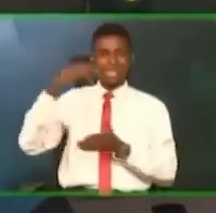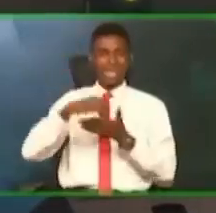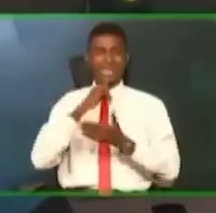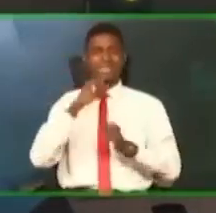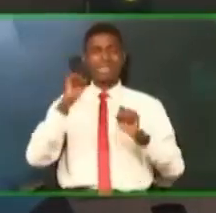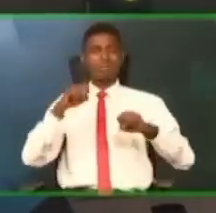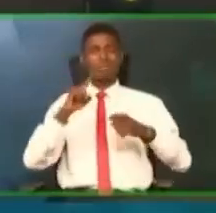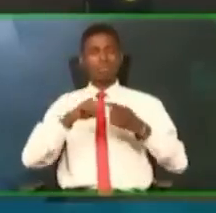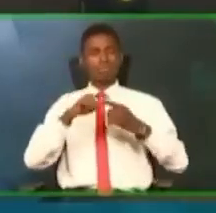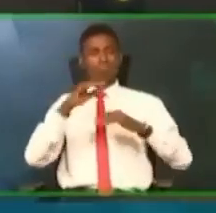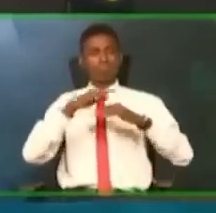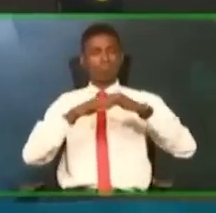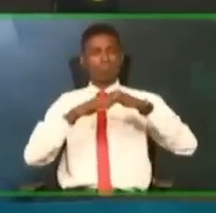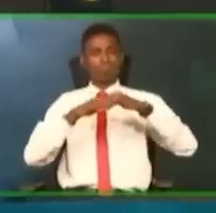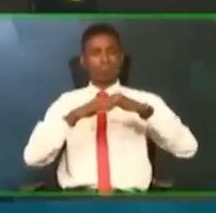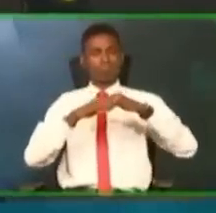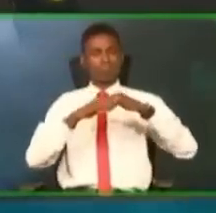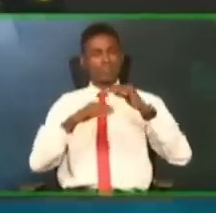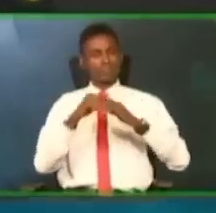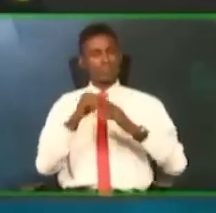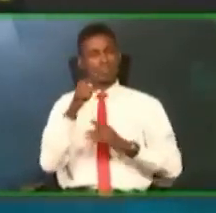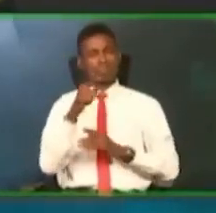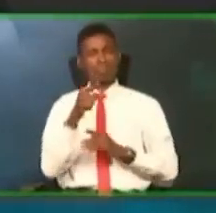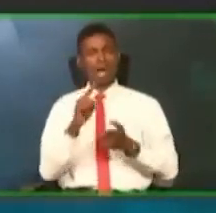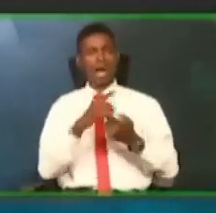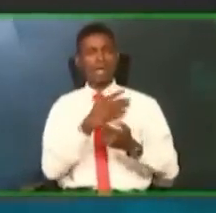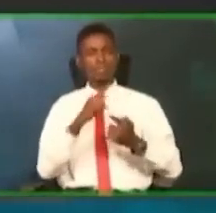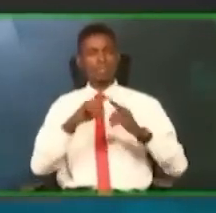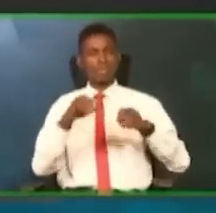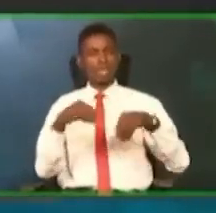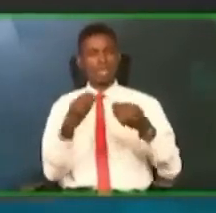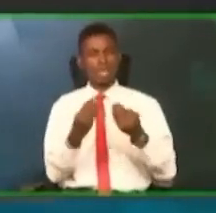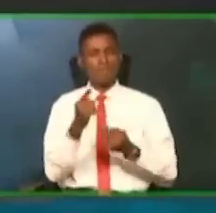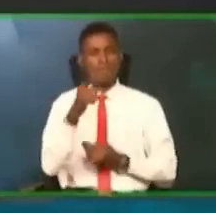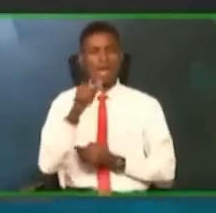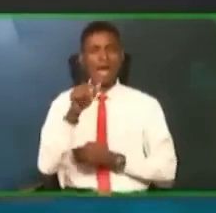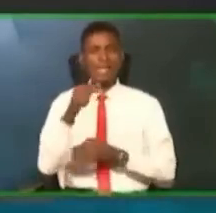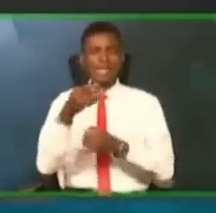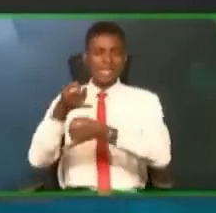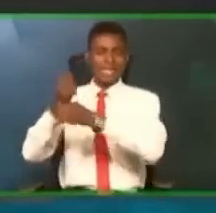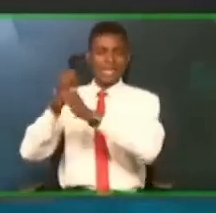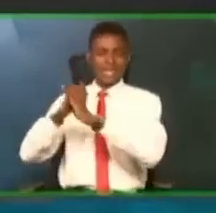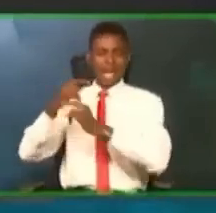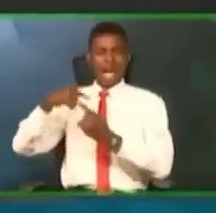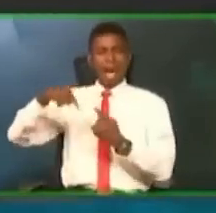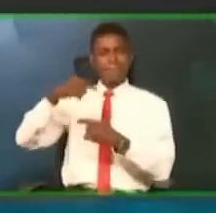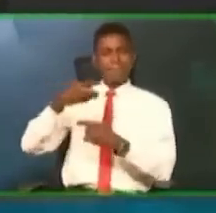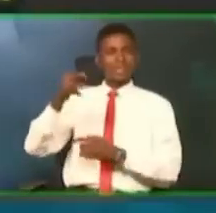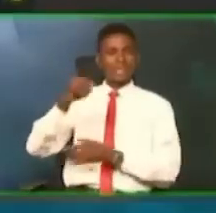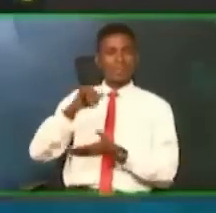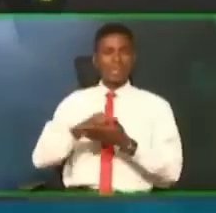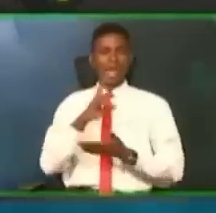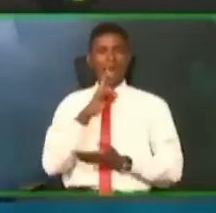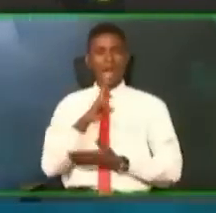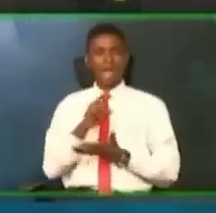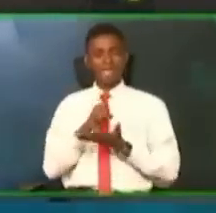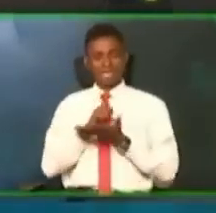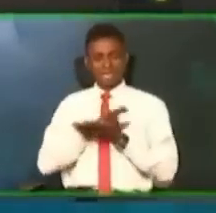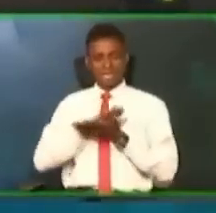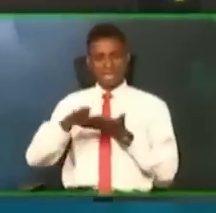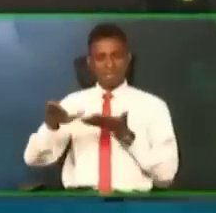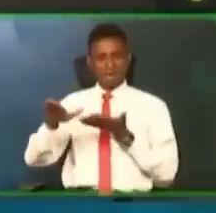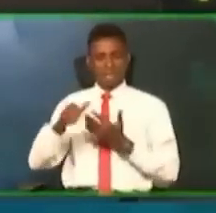to build you up and to give you an inheritance among them that are sanctified.